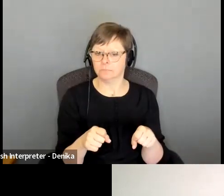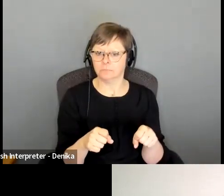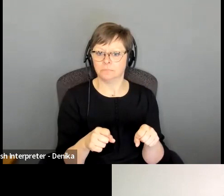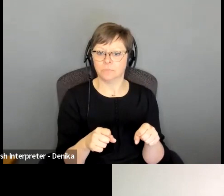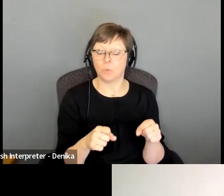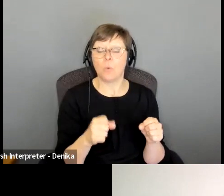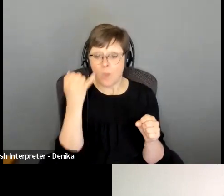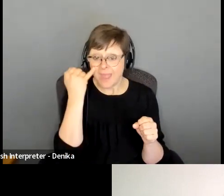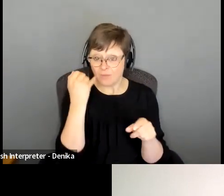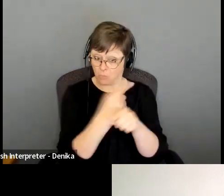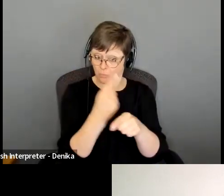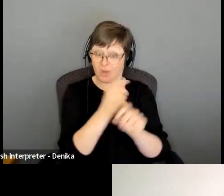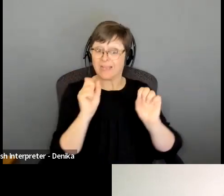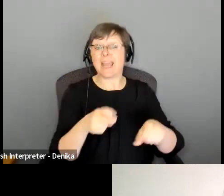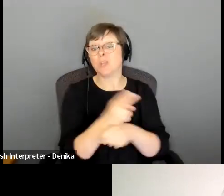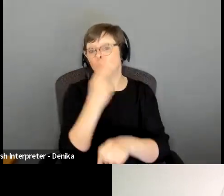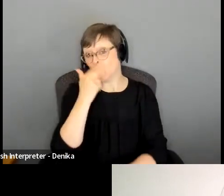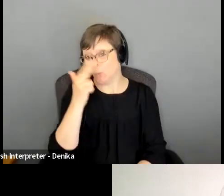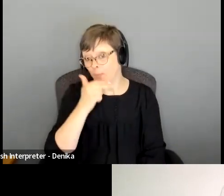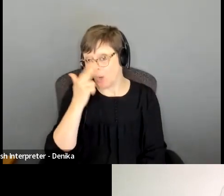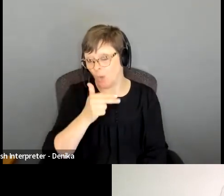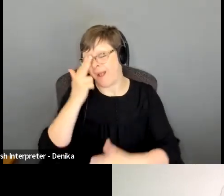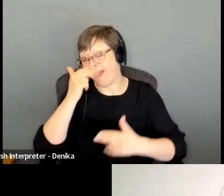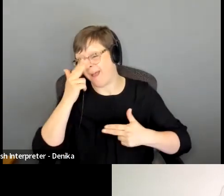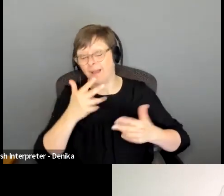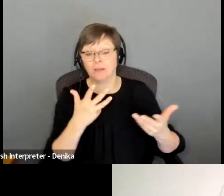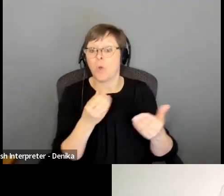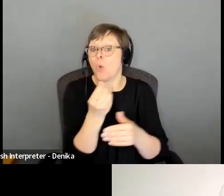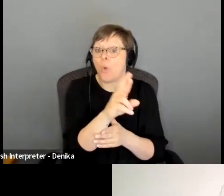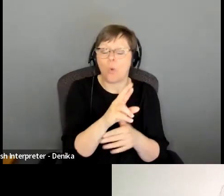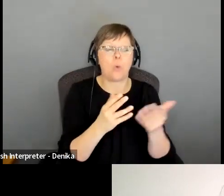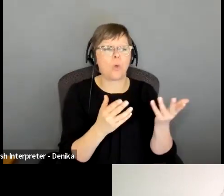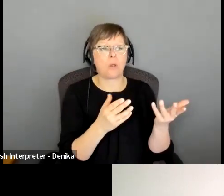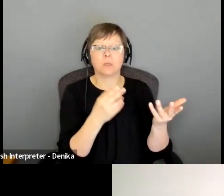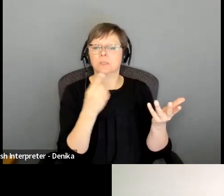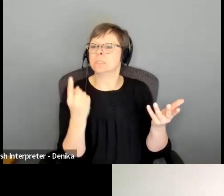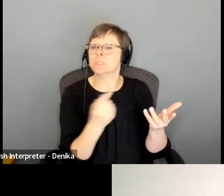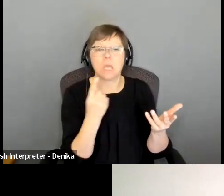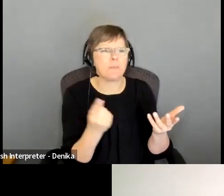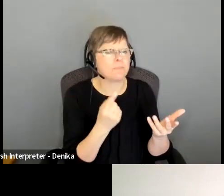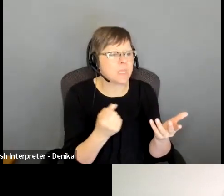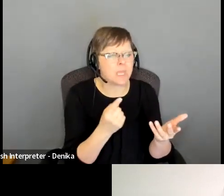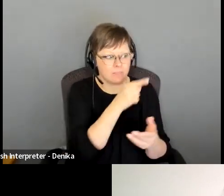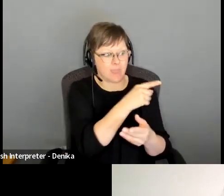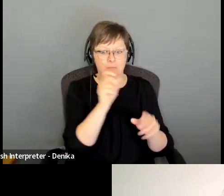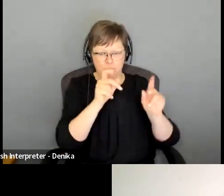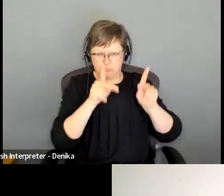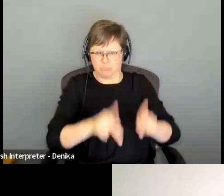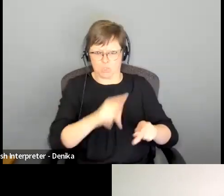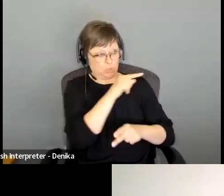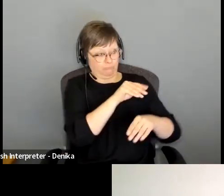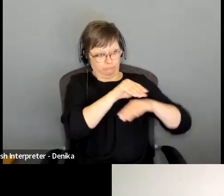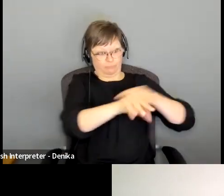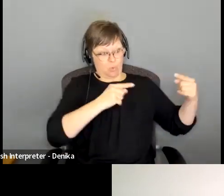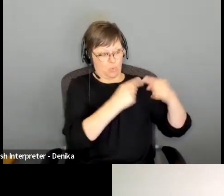If it is appropriate, you can use humor or an excuse to divert the attention of the person causing harm. This